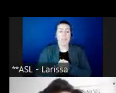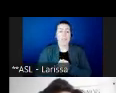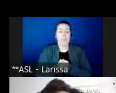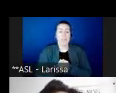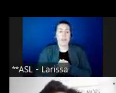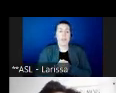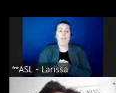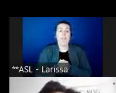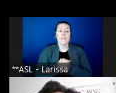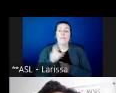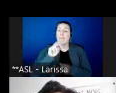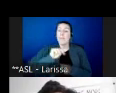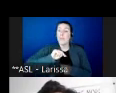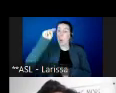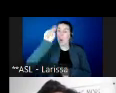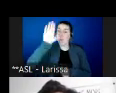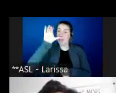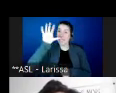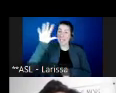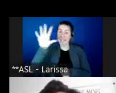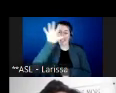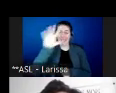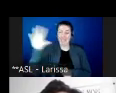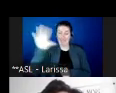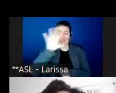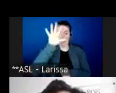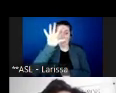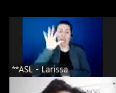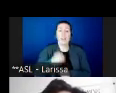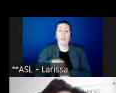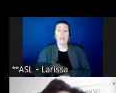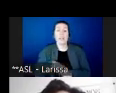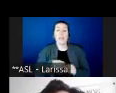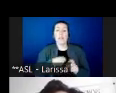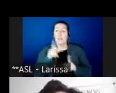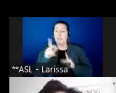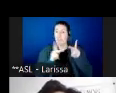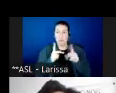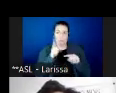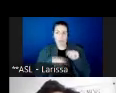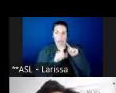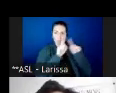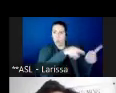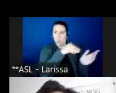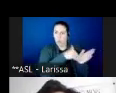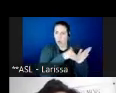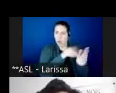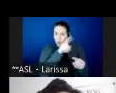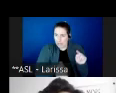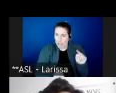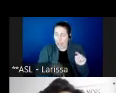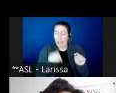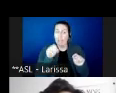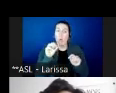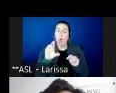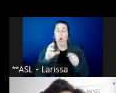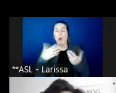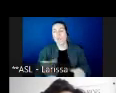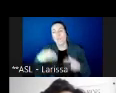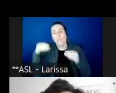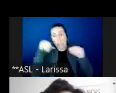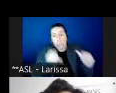in the north, people are having to forgo their care needs or having to expend a lot of time and